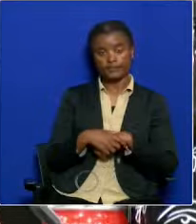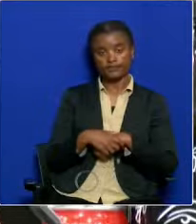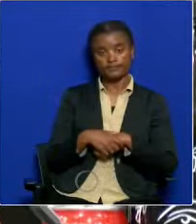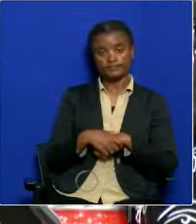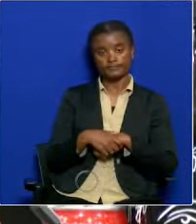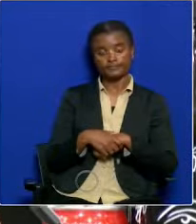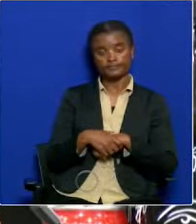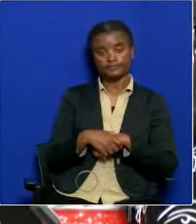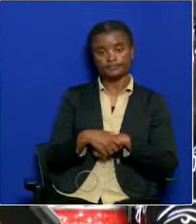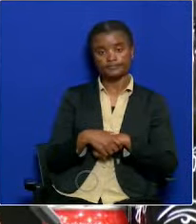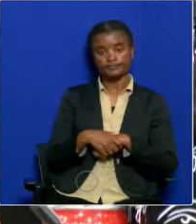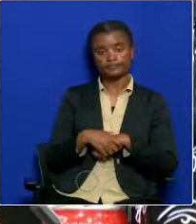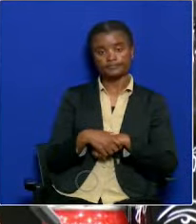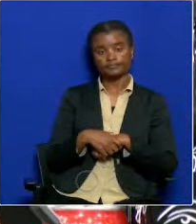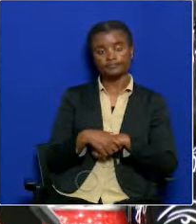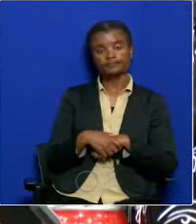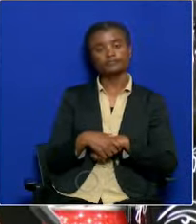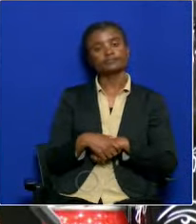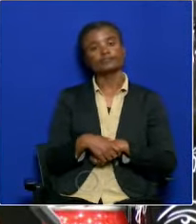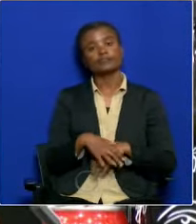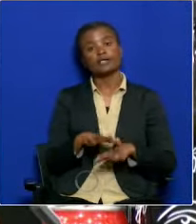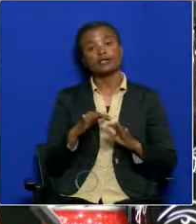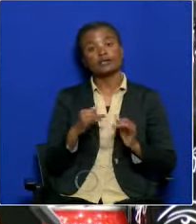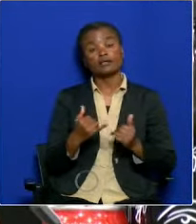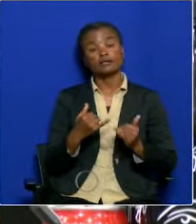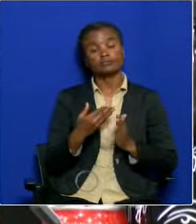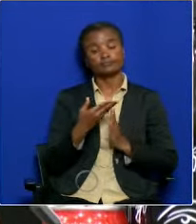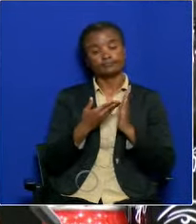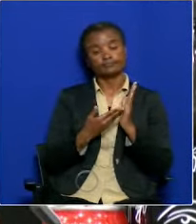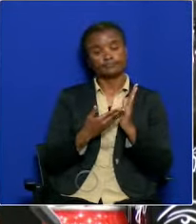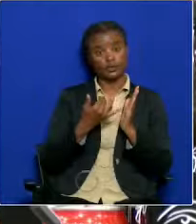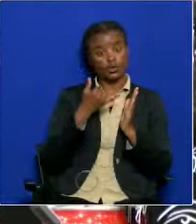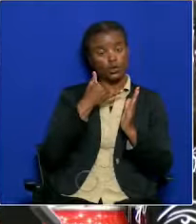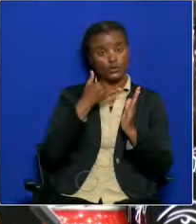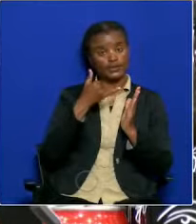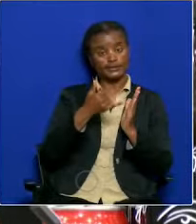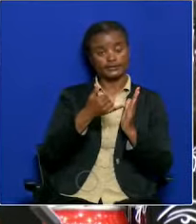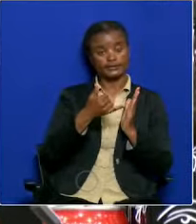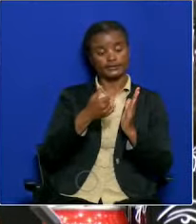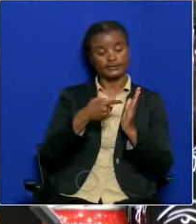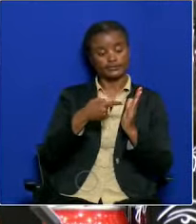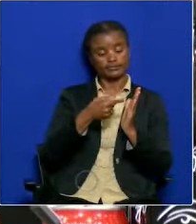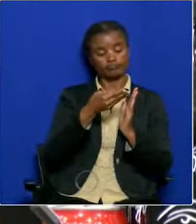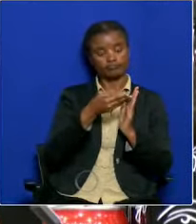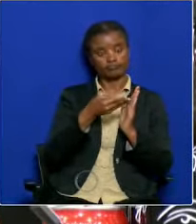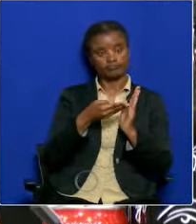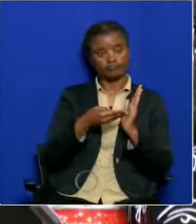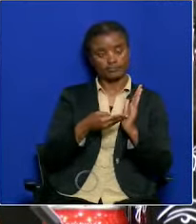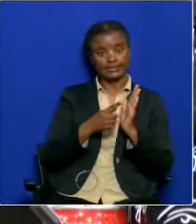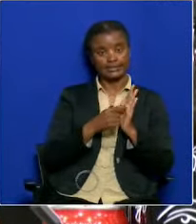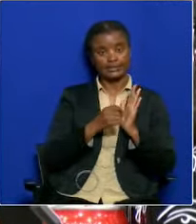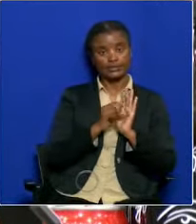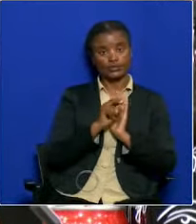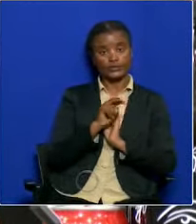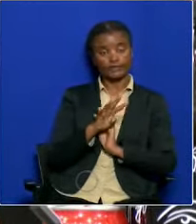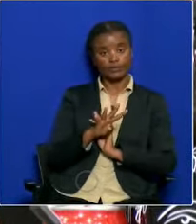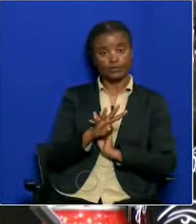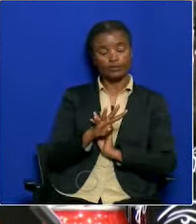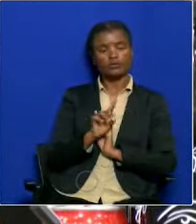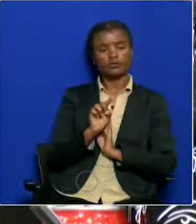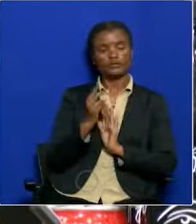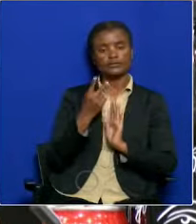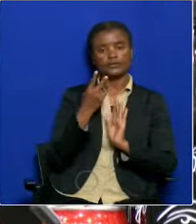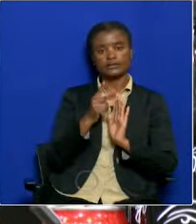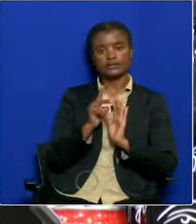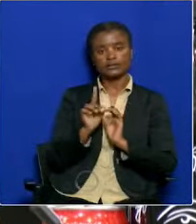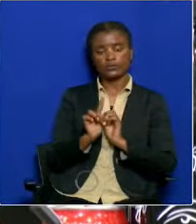Now, when you look at the calls that you had with Mr. Matlala on the 24th, you will see that